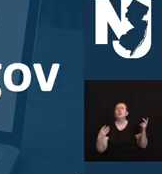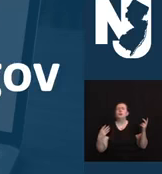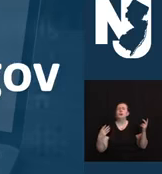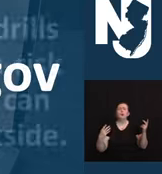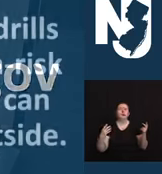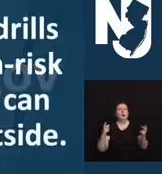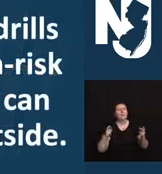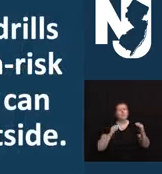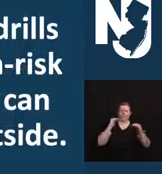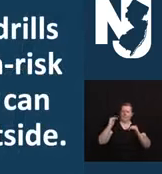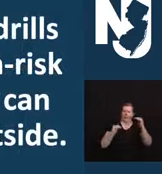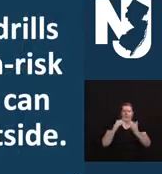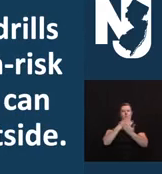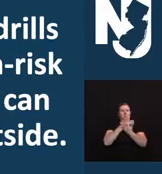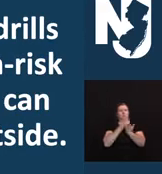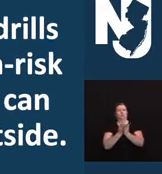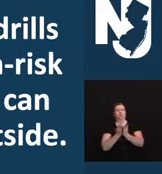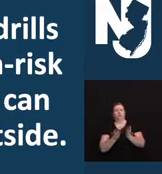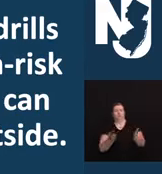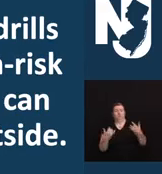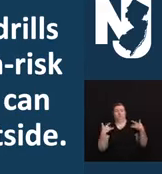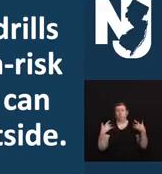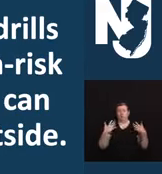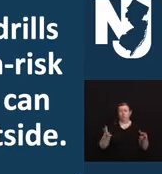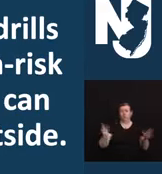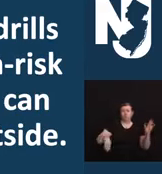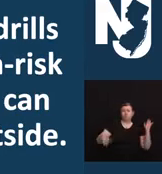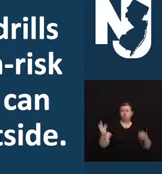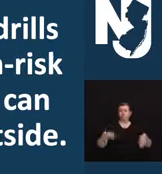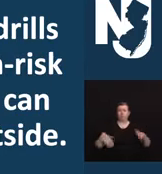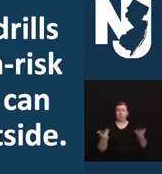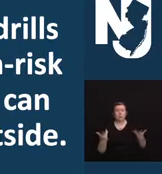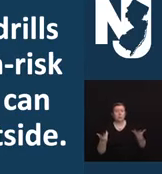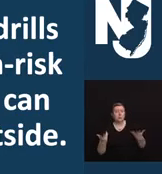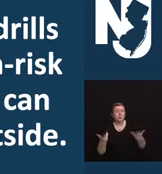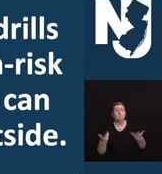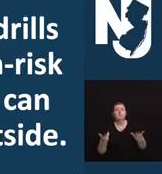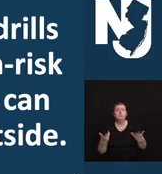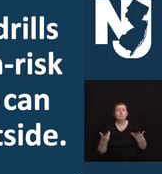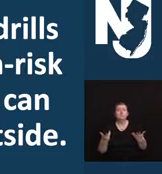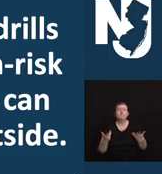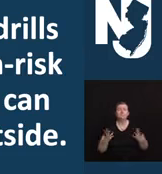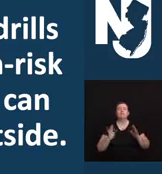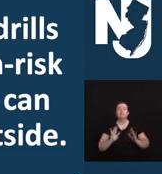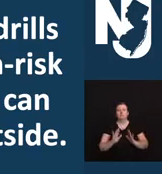Next, I want to clarify the executive order I issued on Monday, which allowed for contact